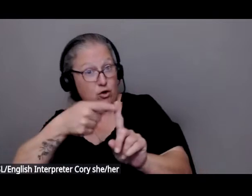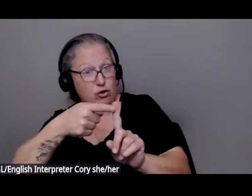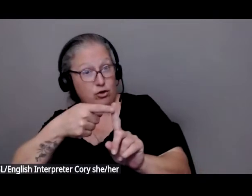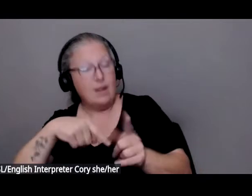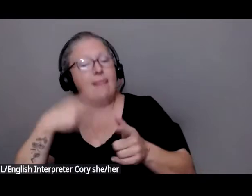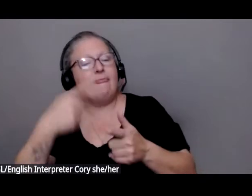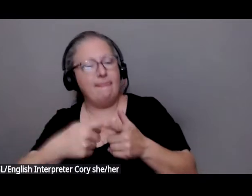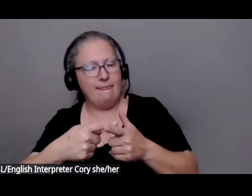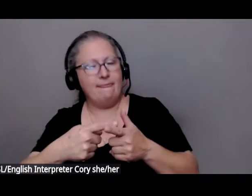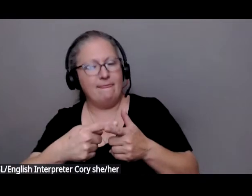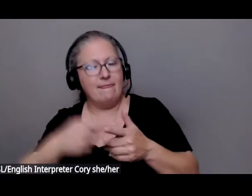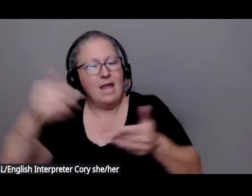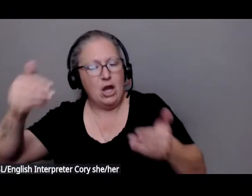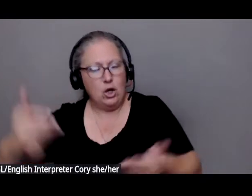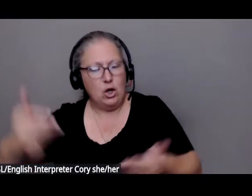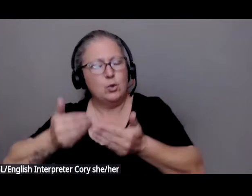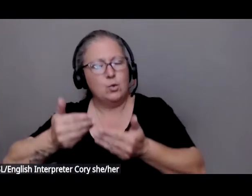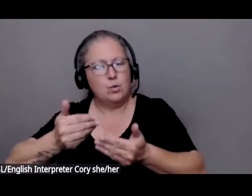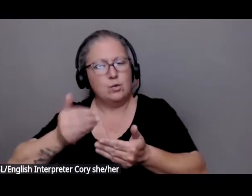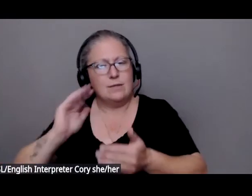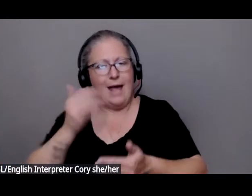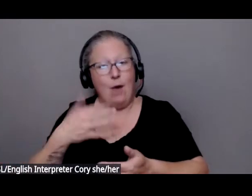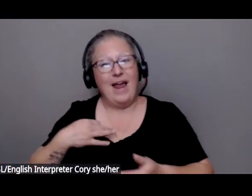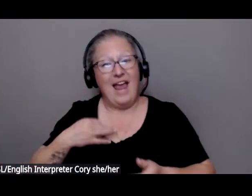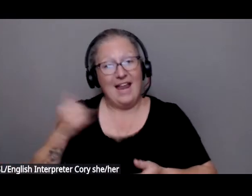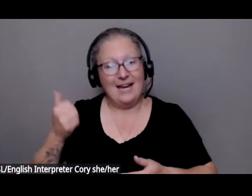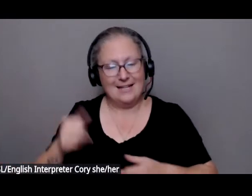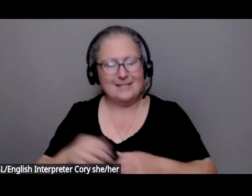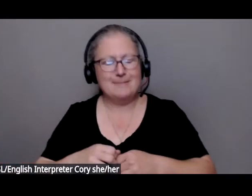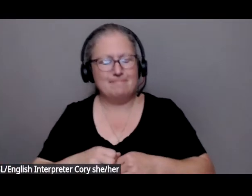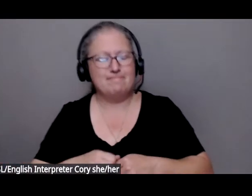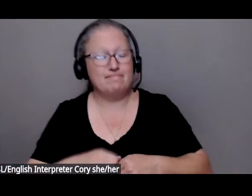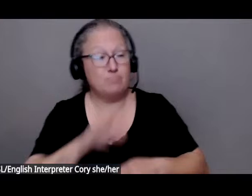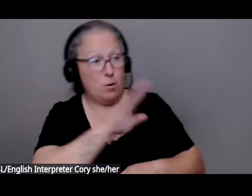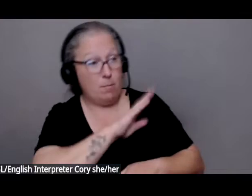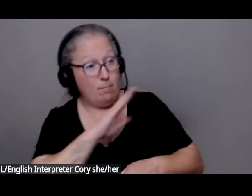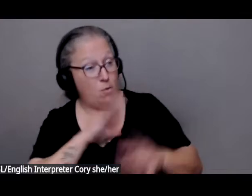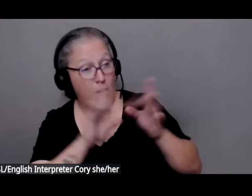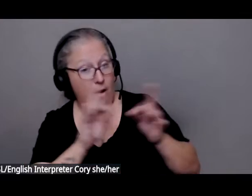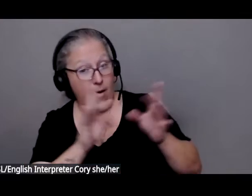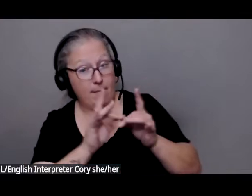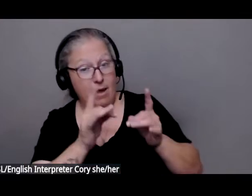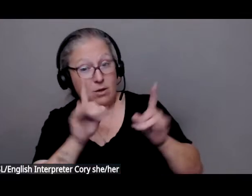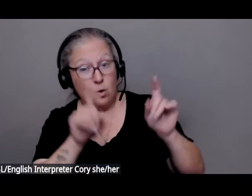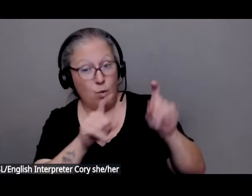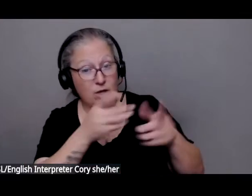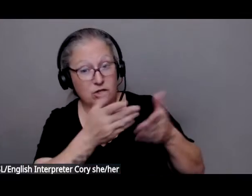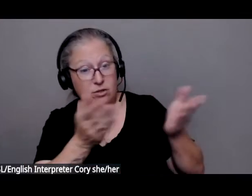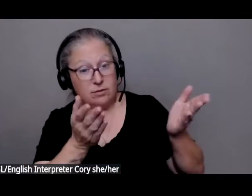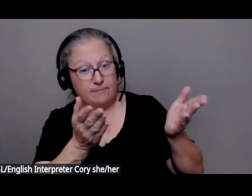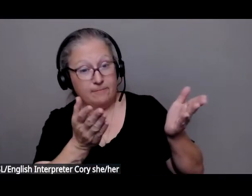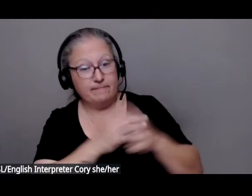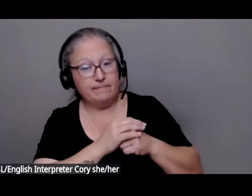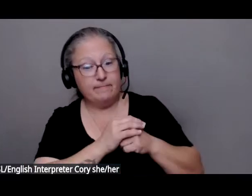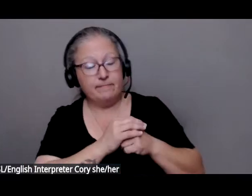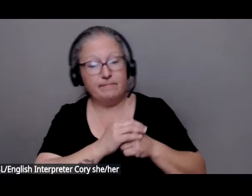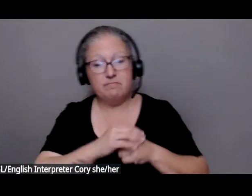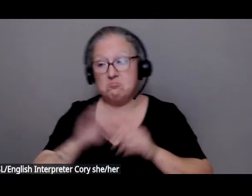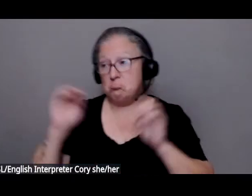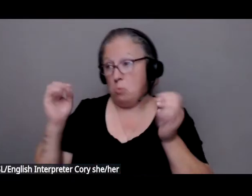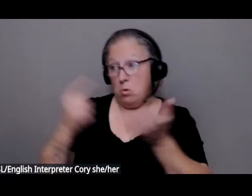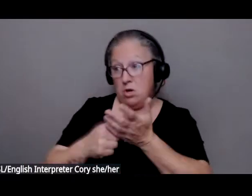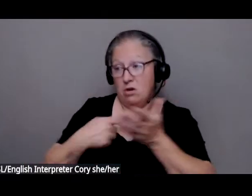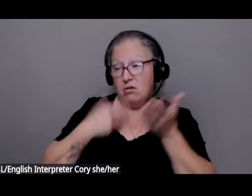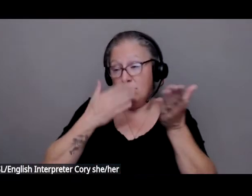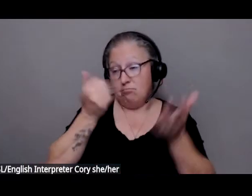and then I'll introduce our candidates. Okay, does the board have any comments or questions on the? If no discussion, I'll move